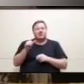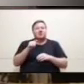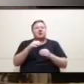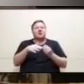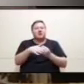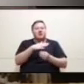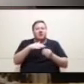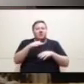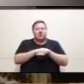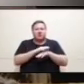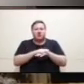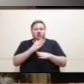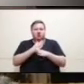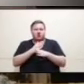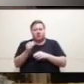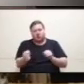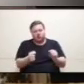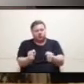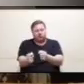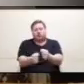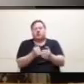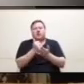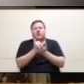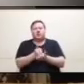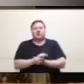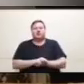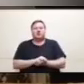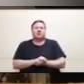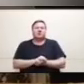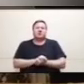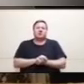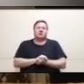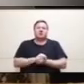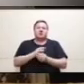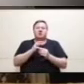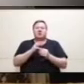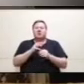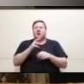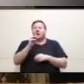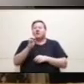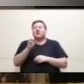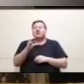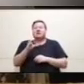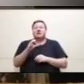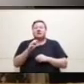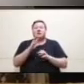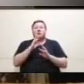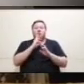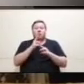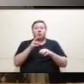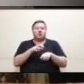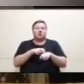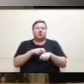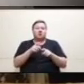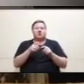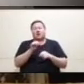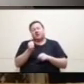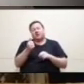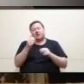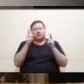COCTA, that's yours. We will need a report coming back to us. There's another issue of